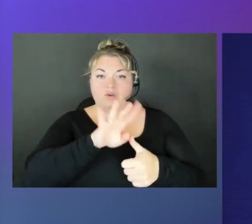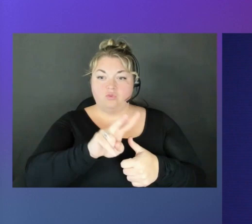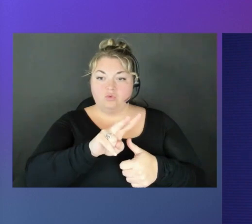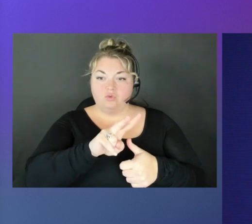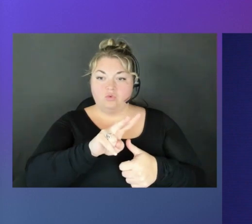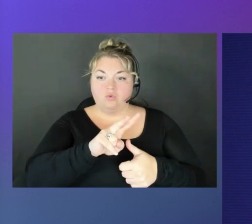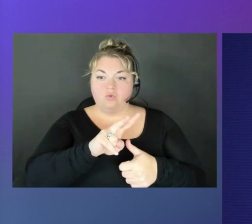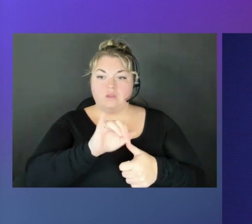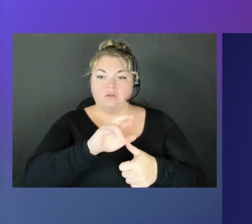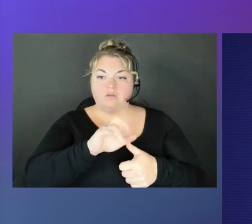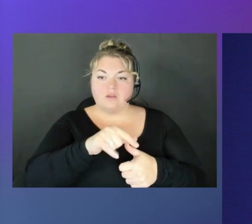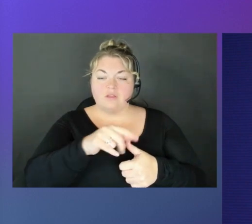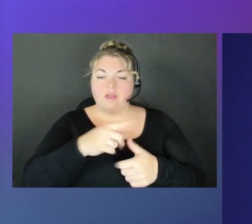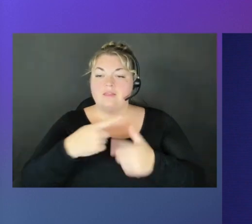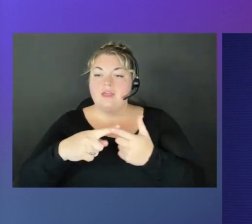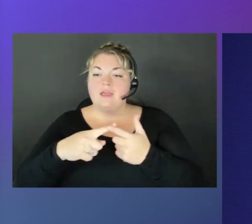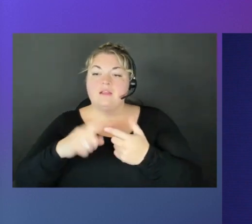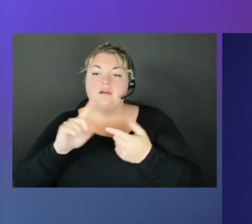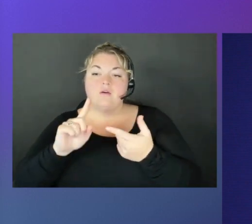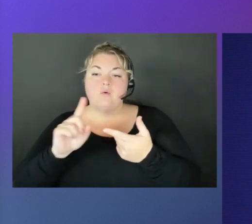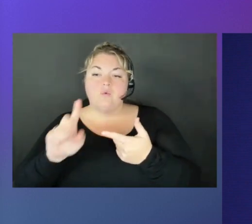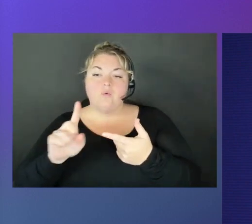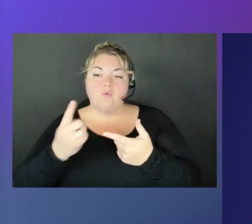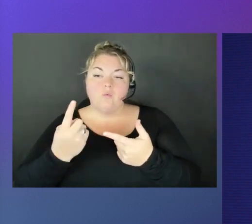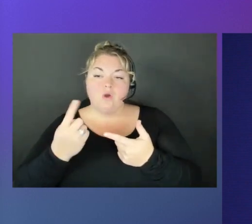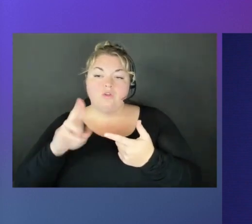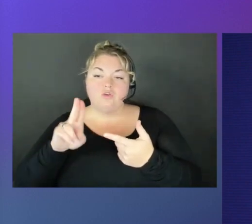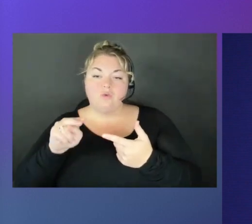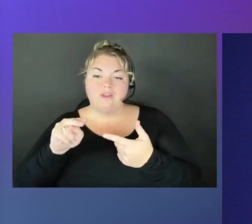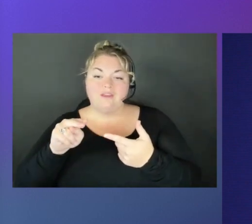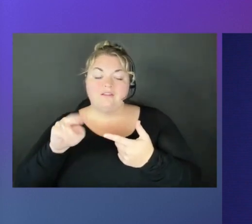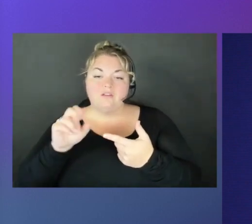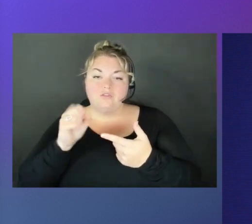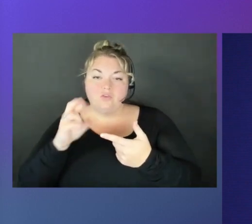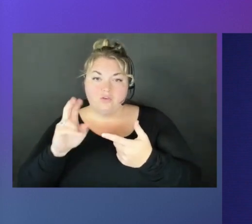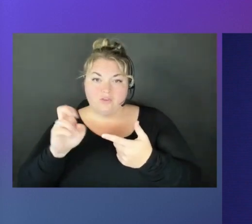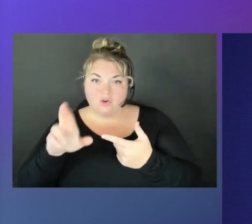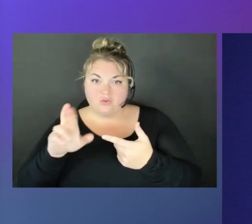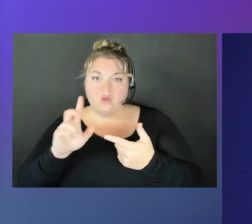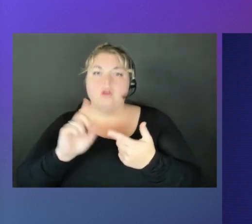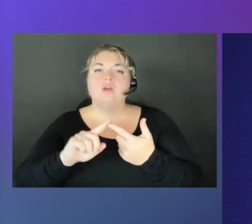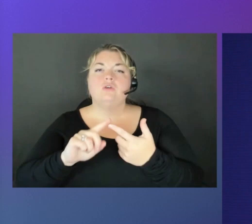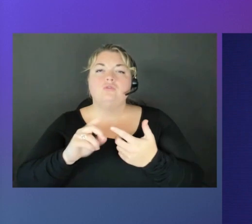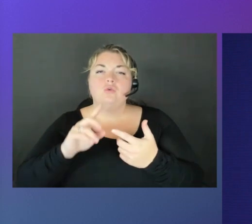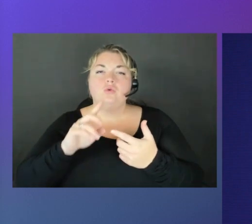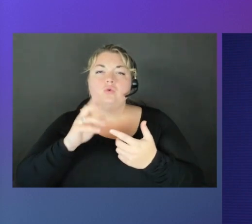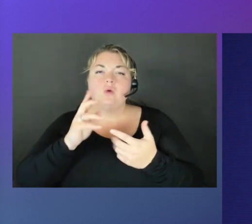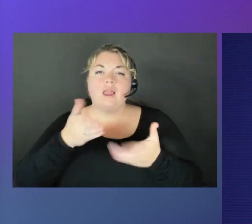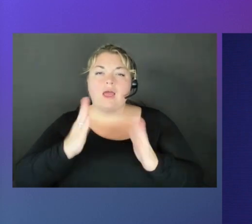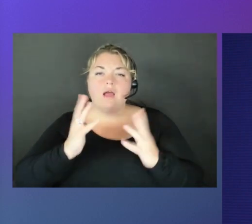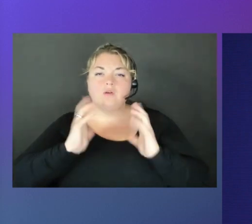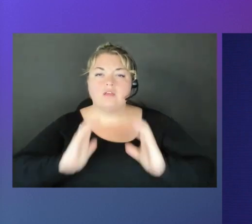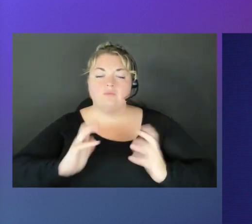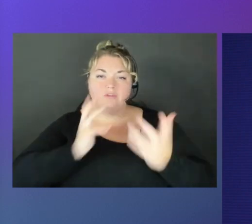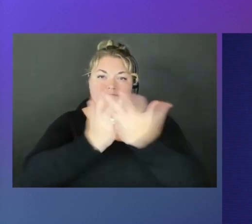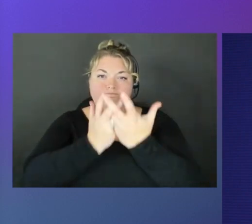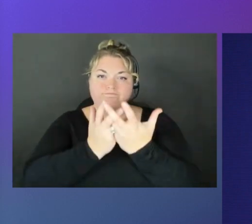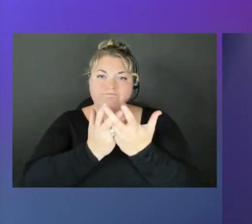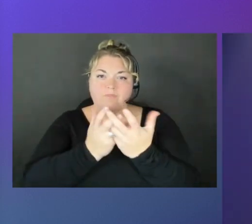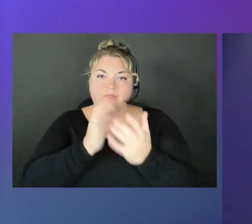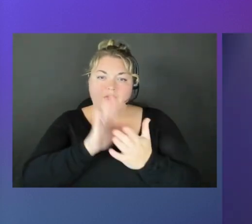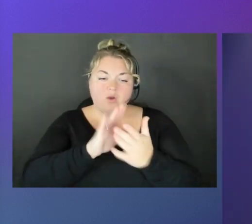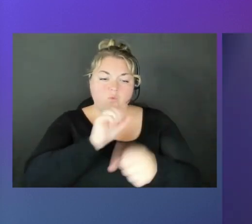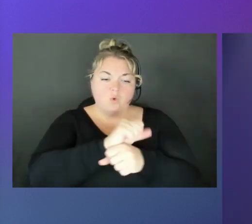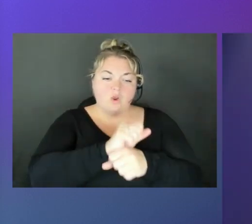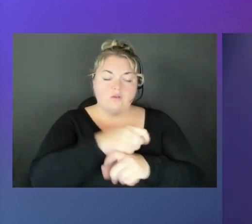and 2U servers. And that's, again, just to allow our customers to fit exactly their workload and physical site requirements. That does sound pretty awesome.